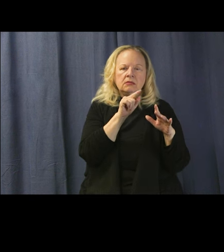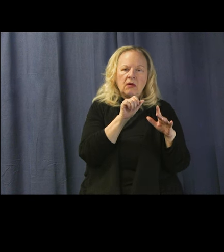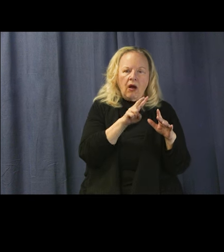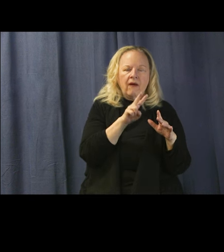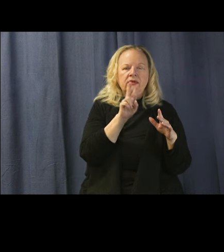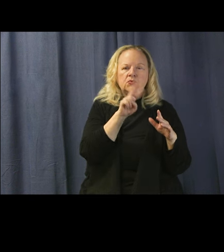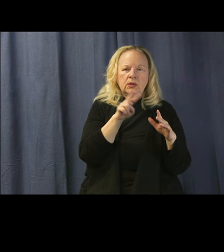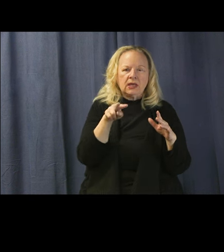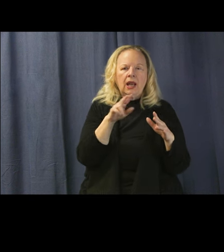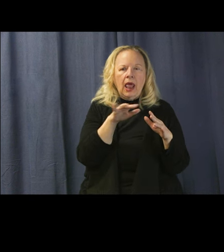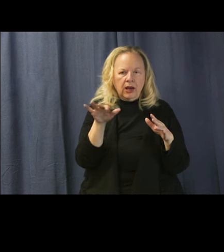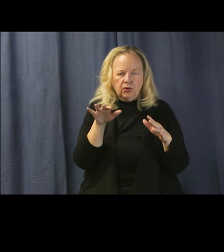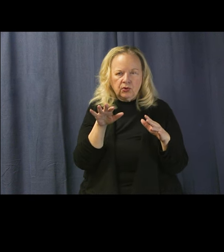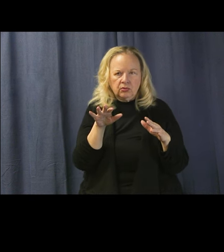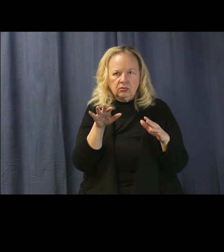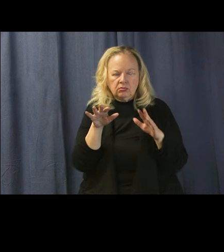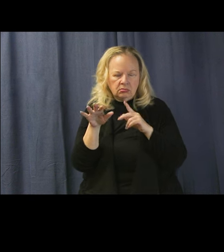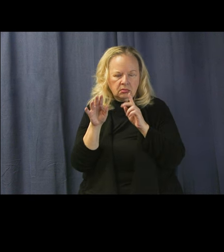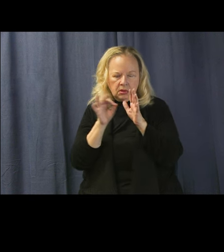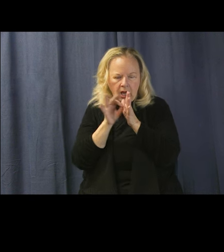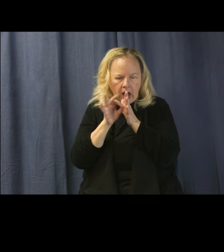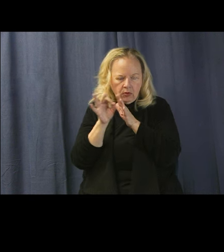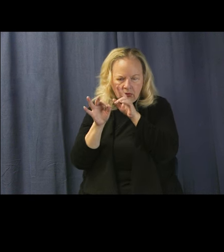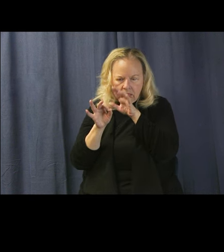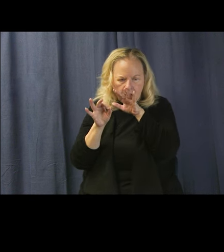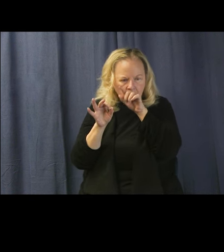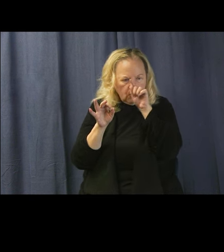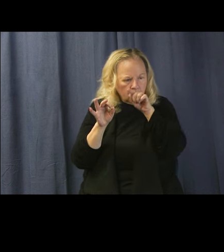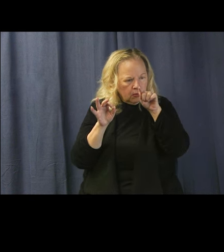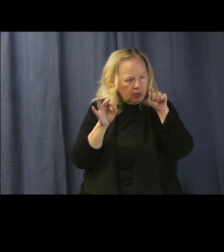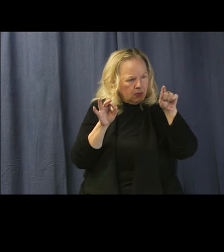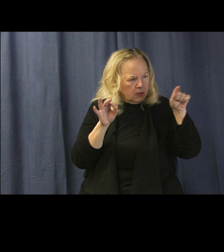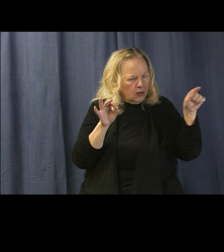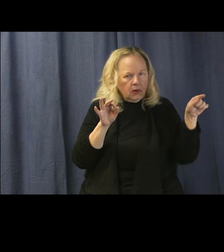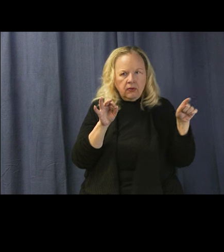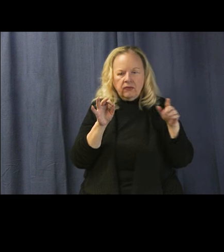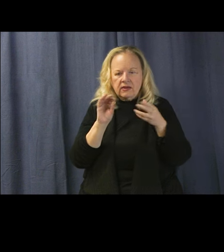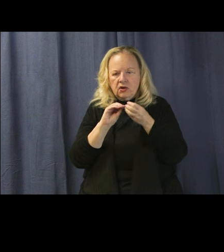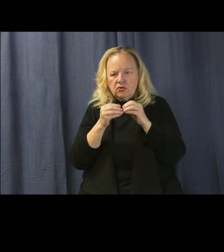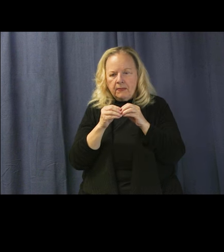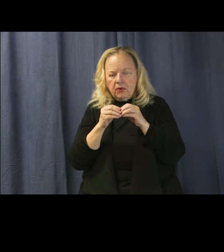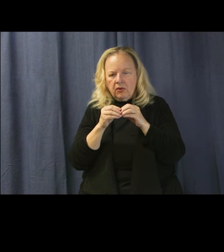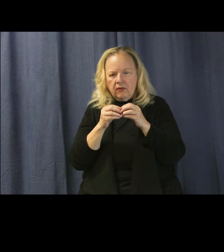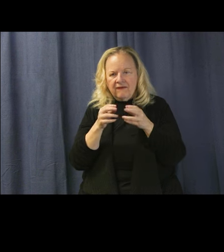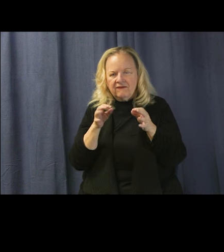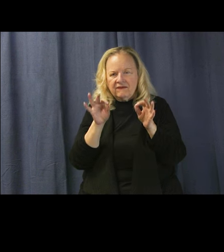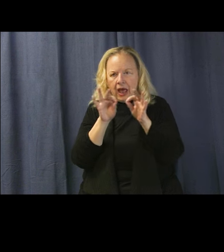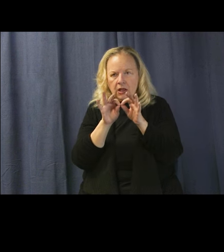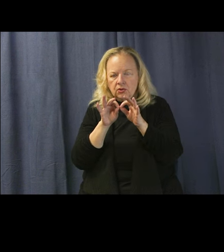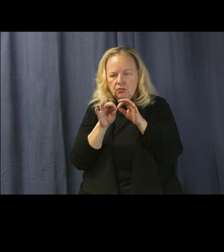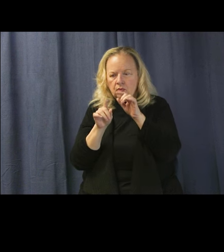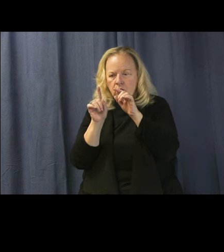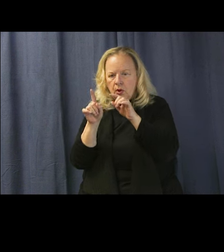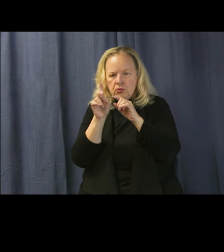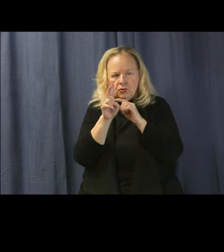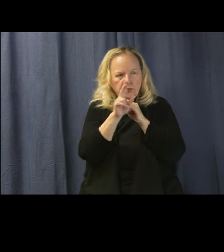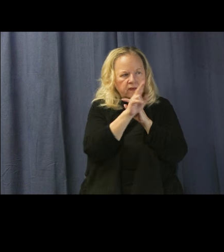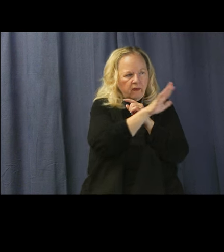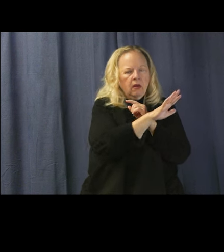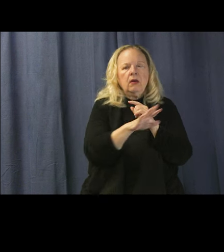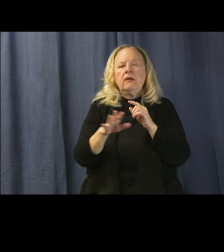Tav is the 22nd letter. So from a place value point of view, that's their numerical value. But from